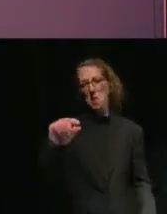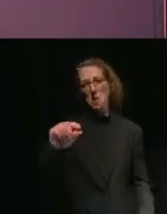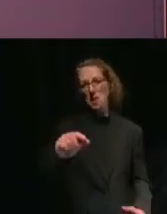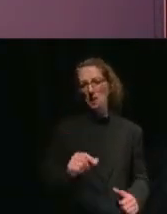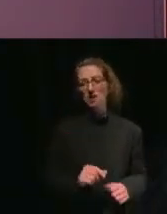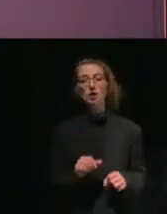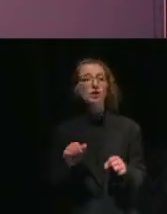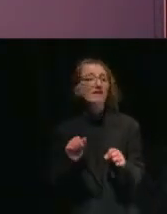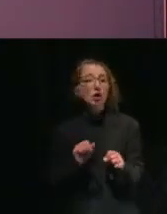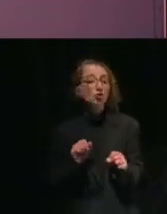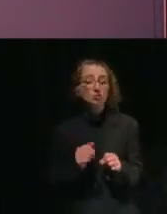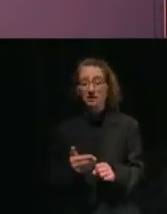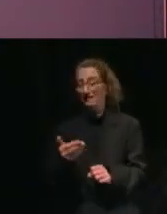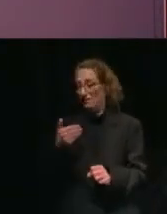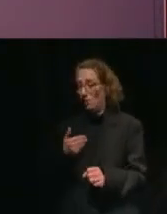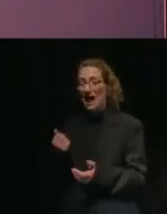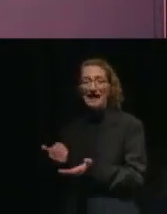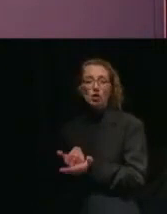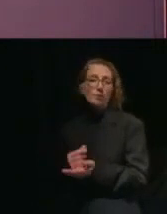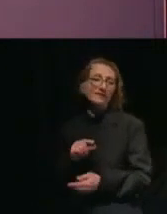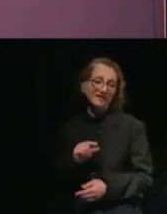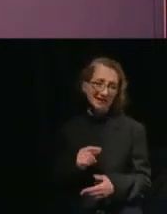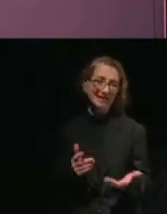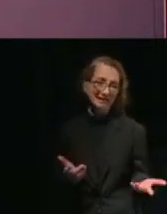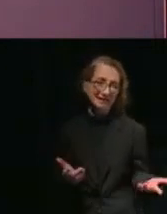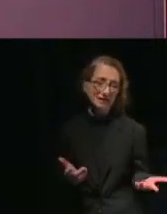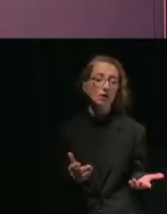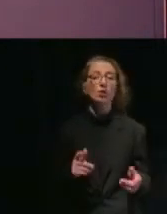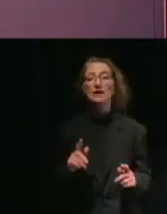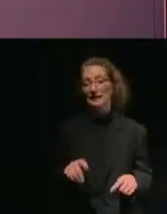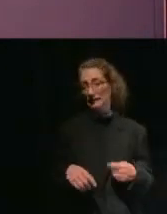situation worse, of course.